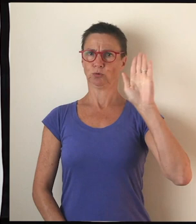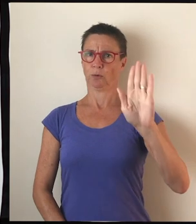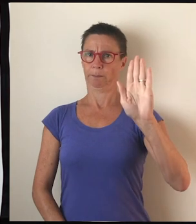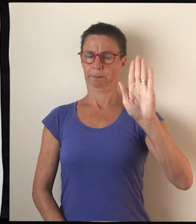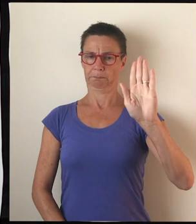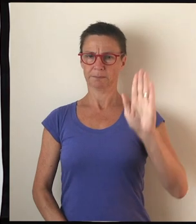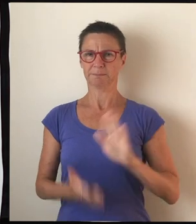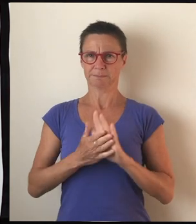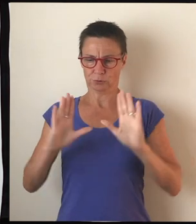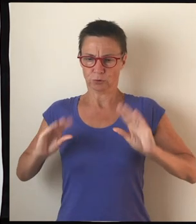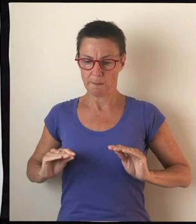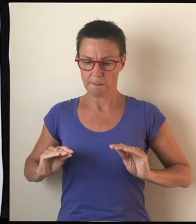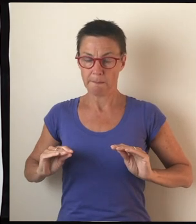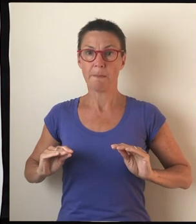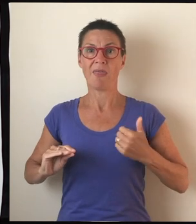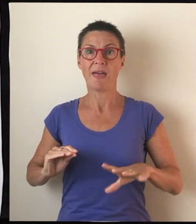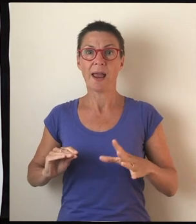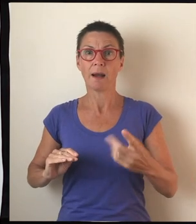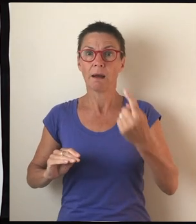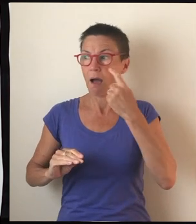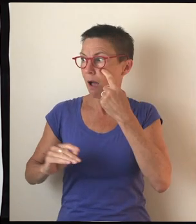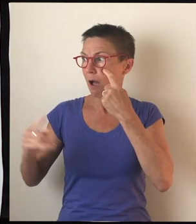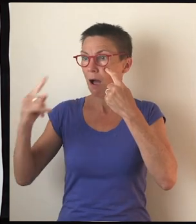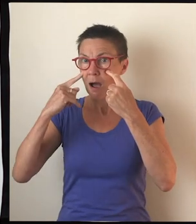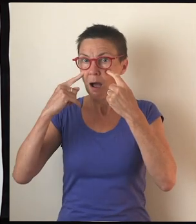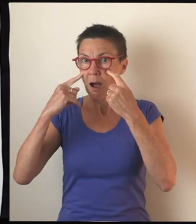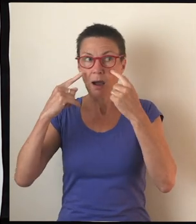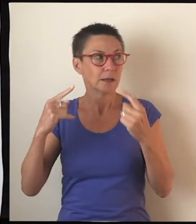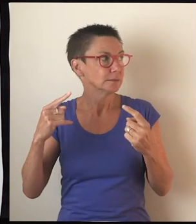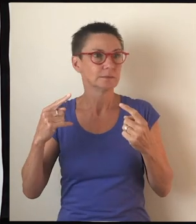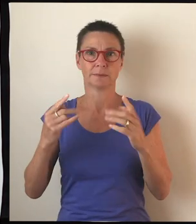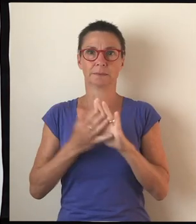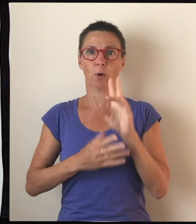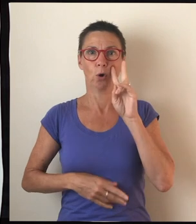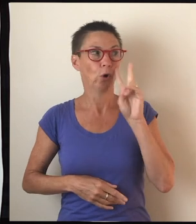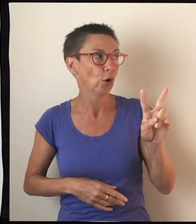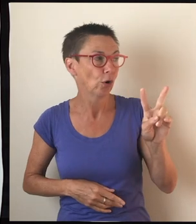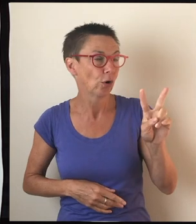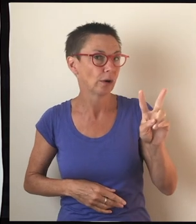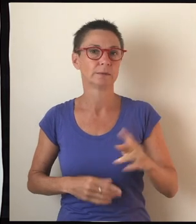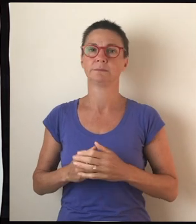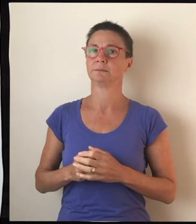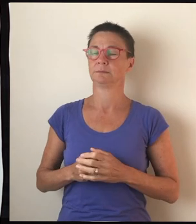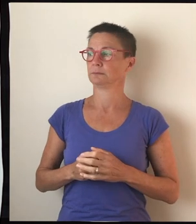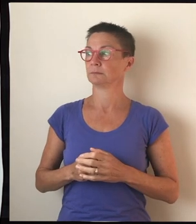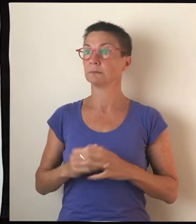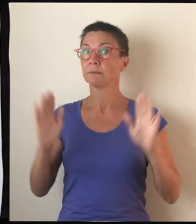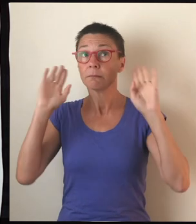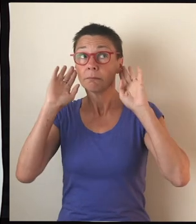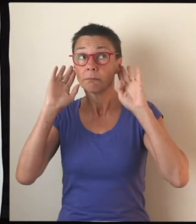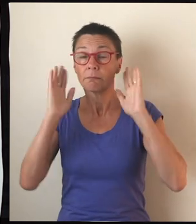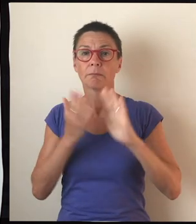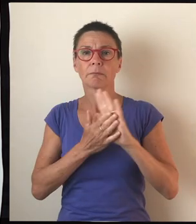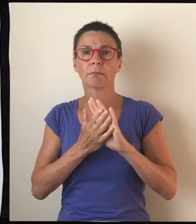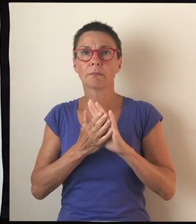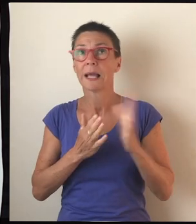stop. Then you point to your eyes and look from side to side like an owl and sing look. Then you put your hands behind your ears and